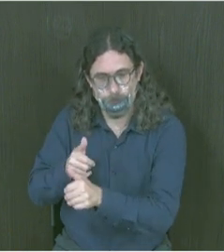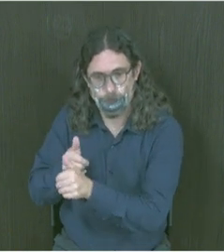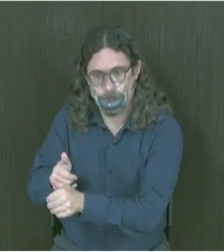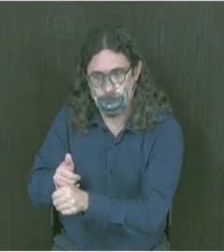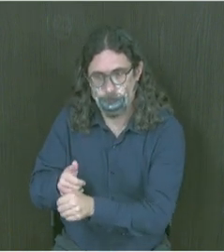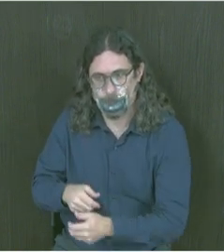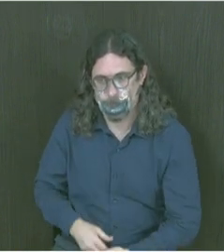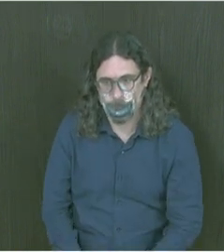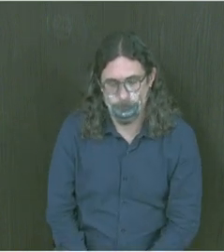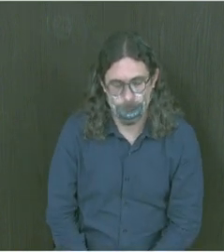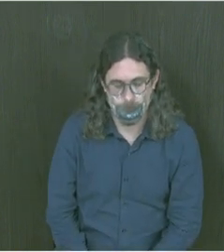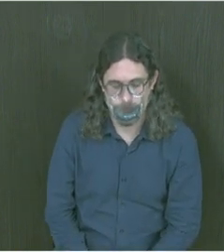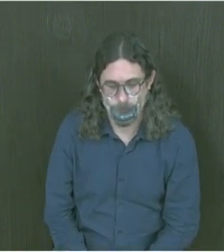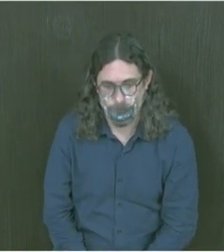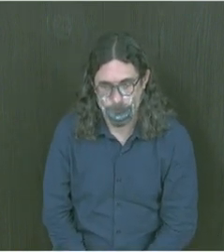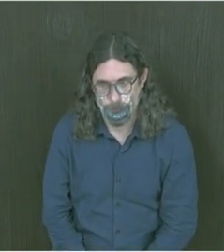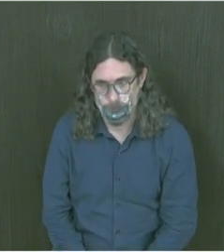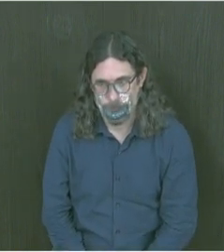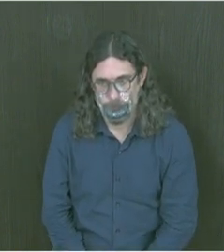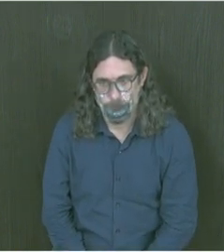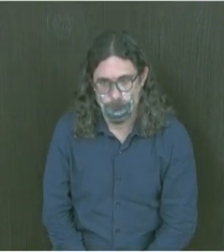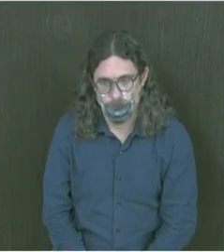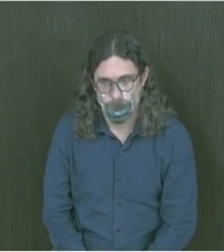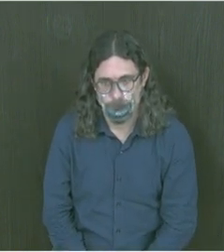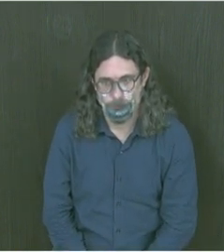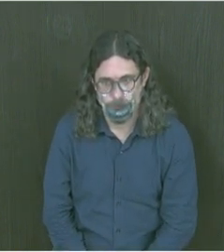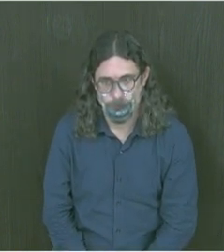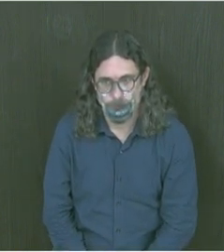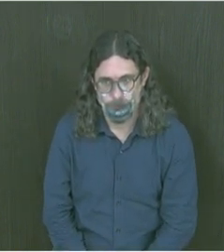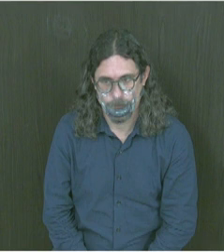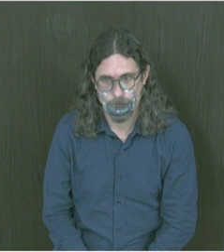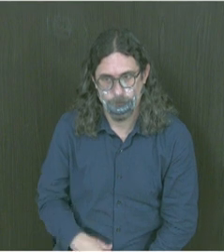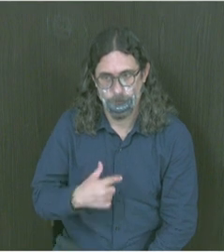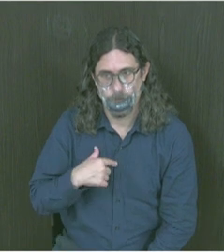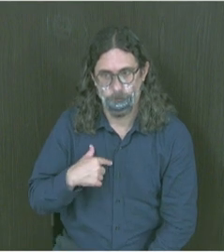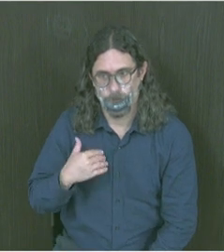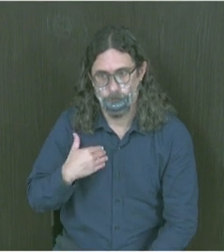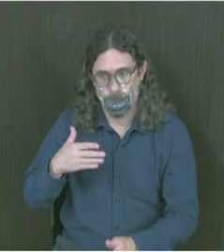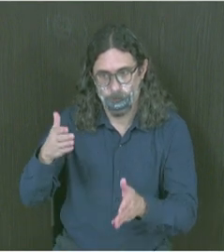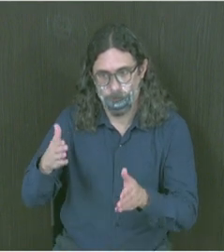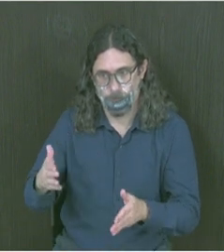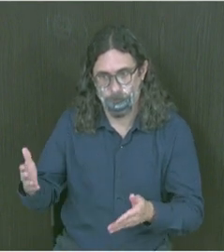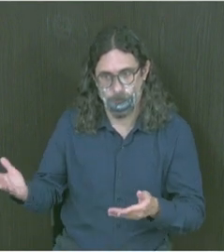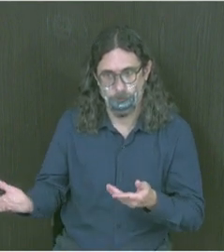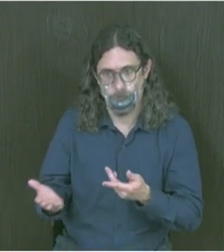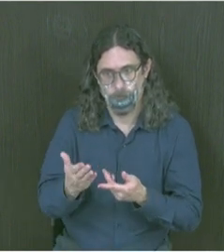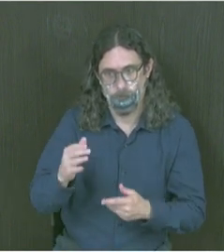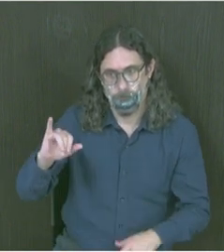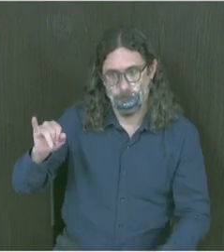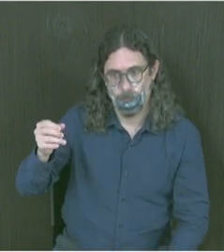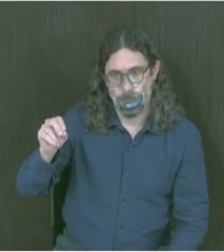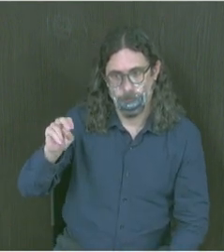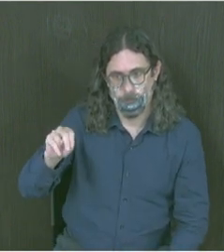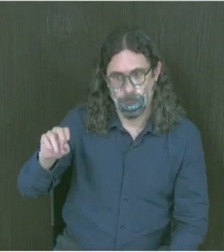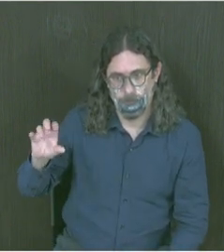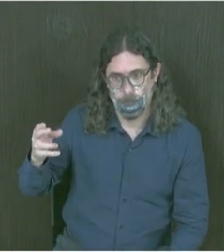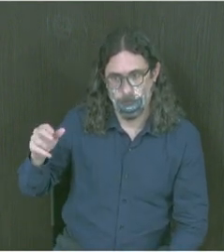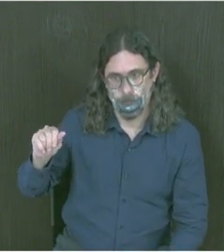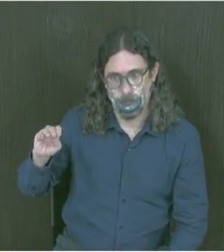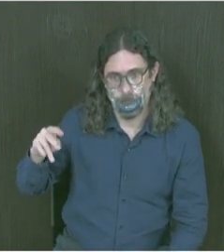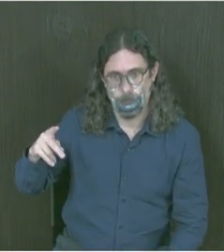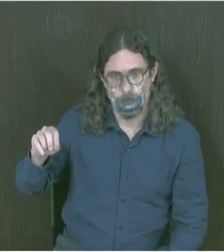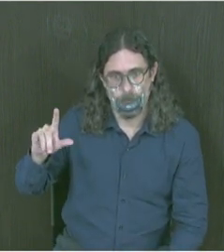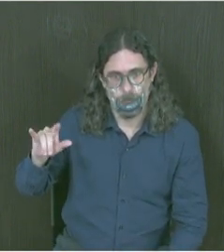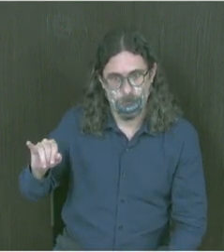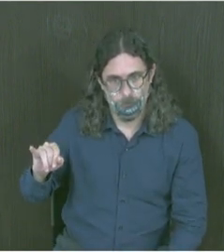We have appearances by John Champoli and Reverend Ruben Cruz. Matter of objections by Phyllis